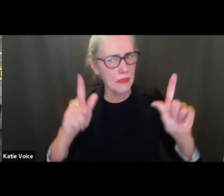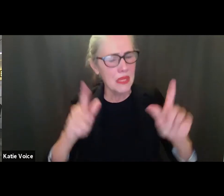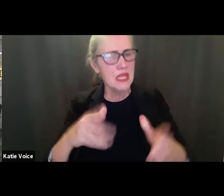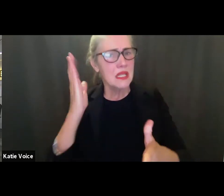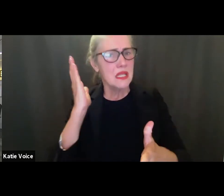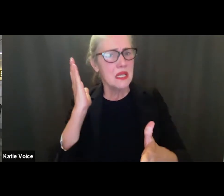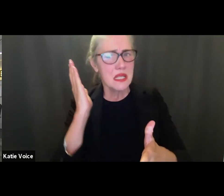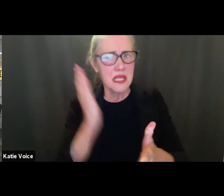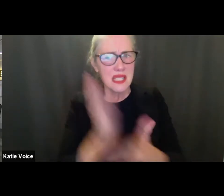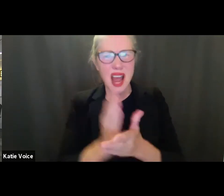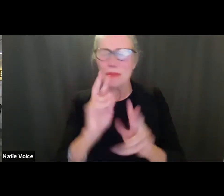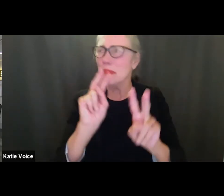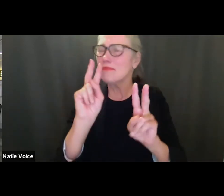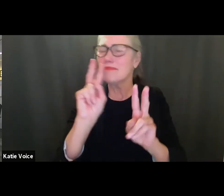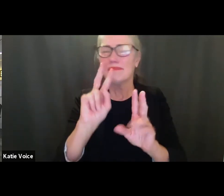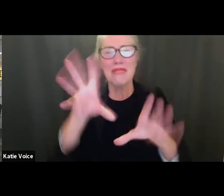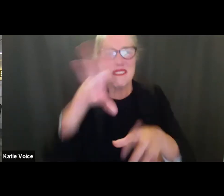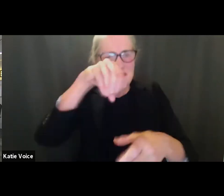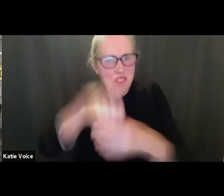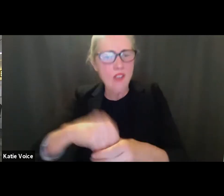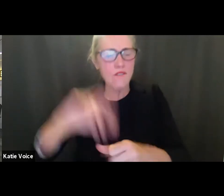looking at everything that's not